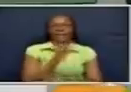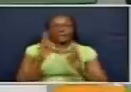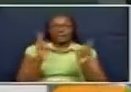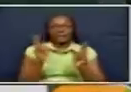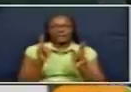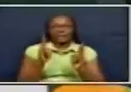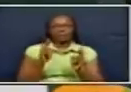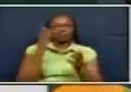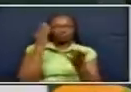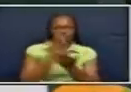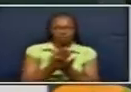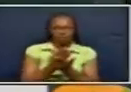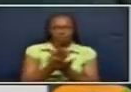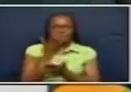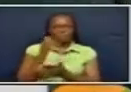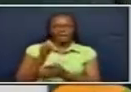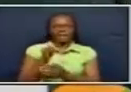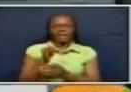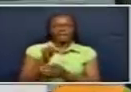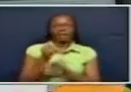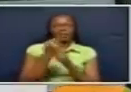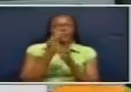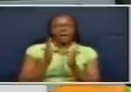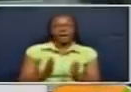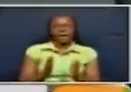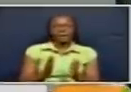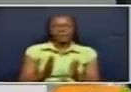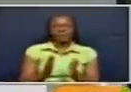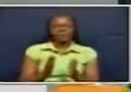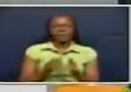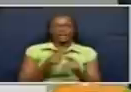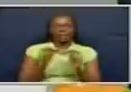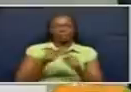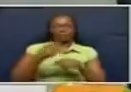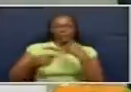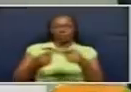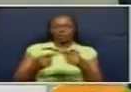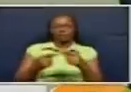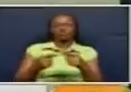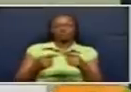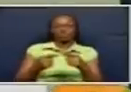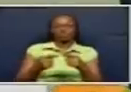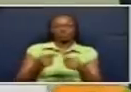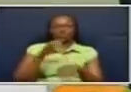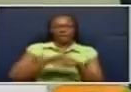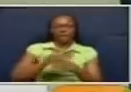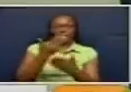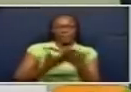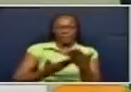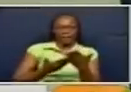to be verified by the polling clerk, so that to proceed she can proceed to receive the ballot papers and